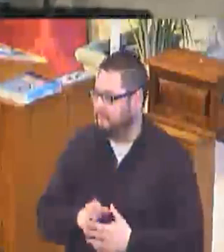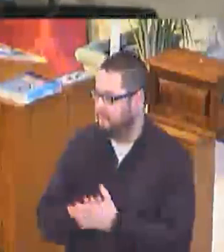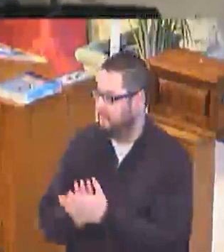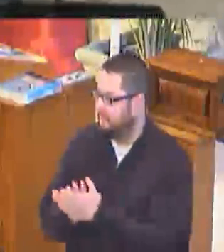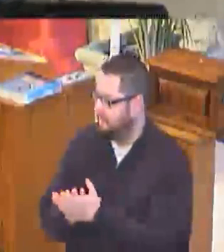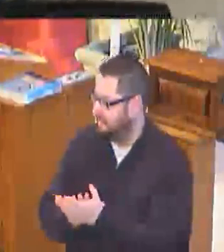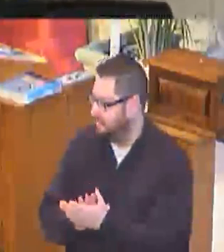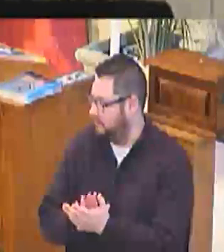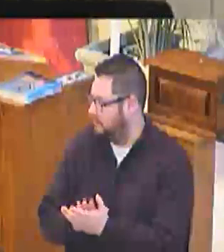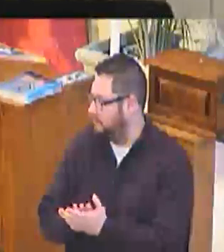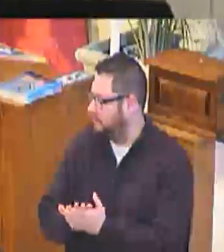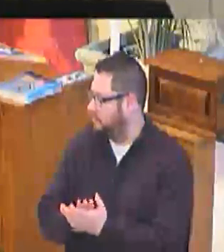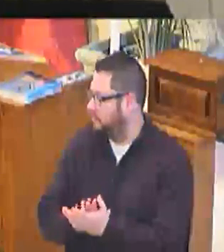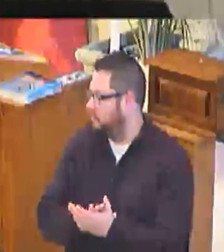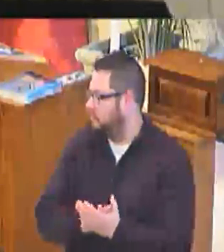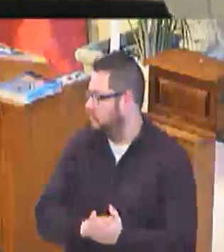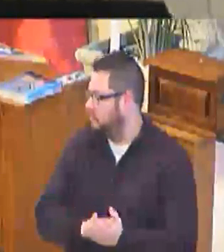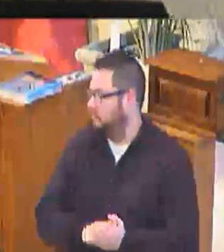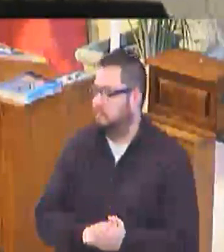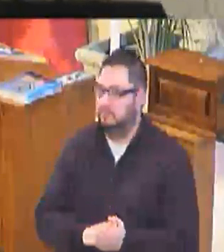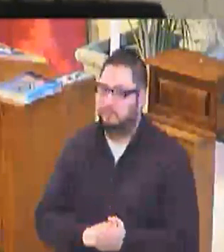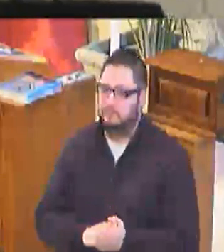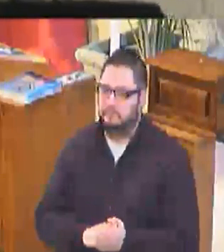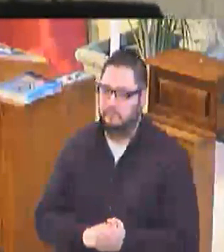and we said,